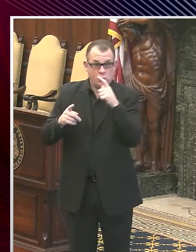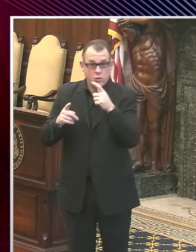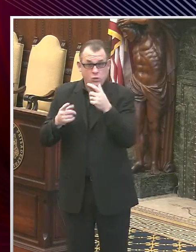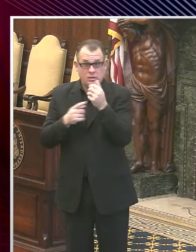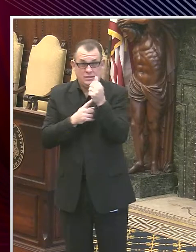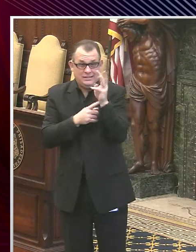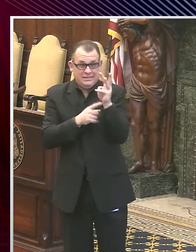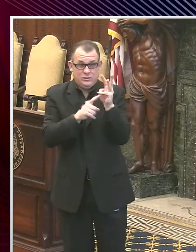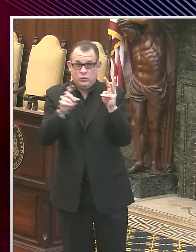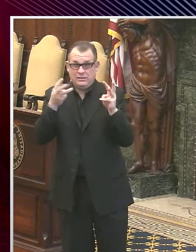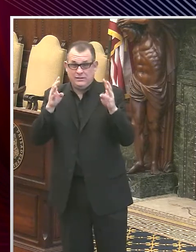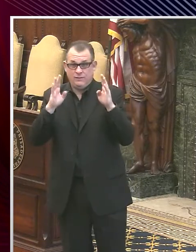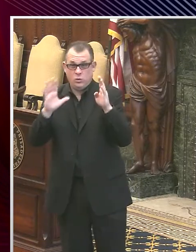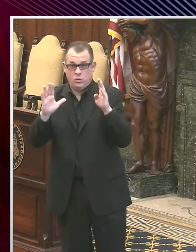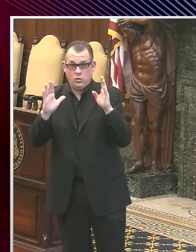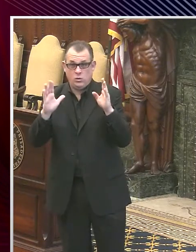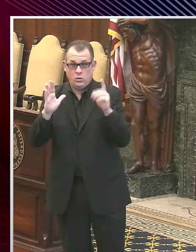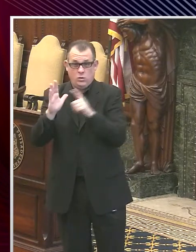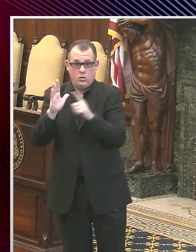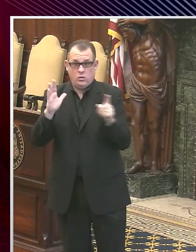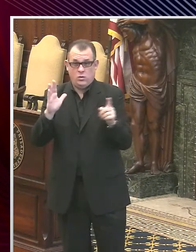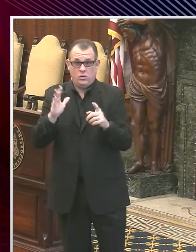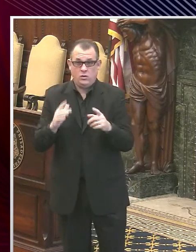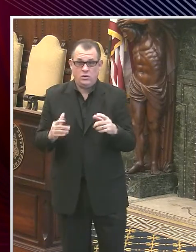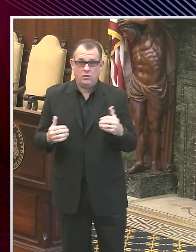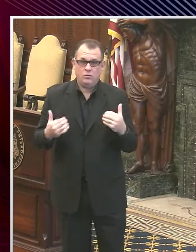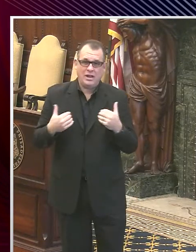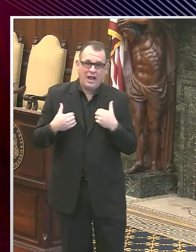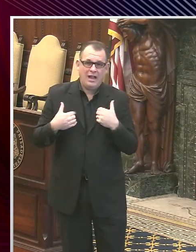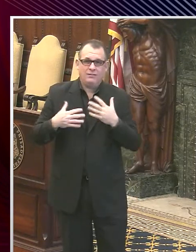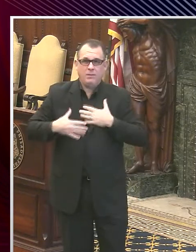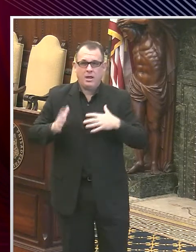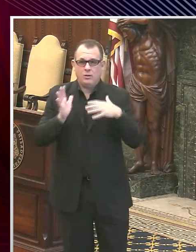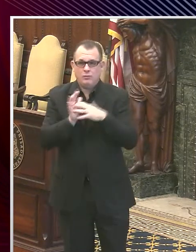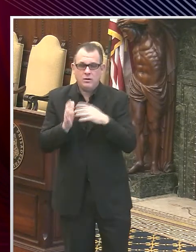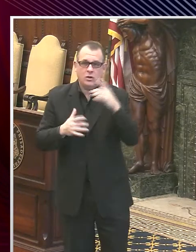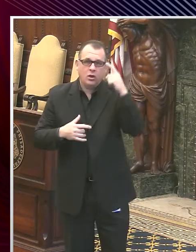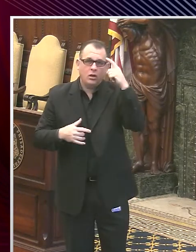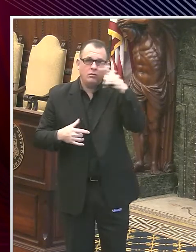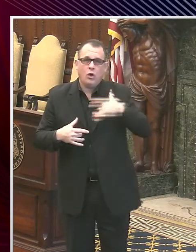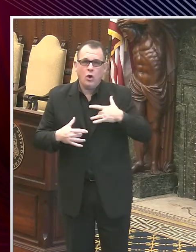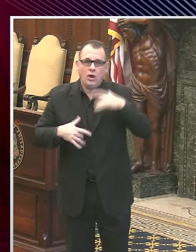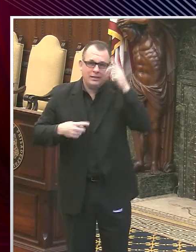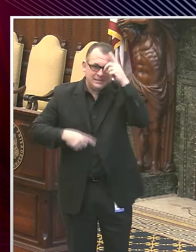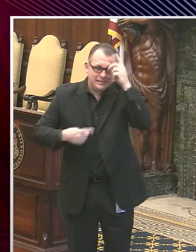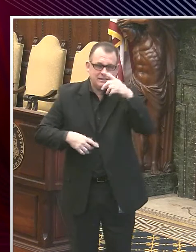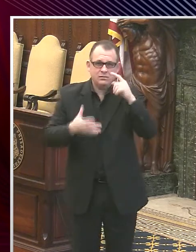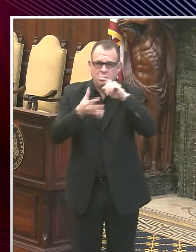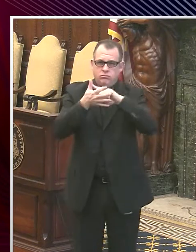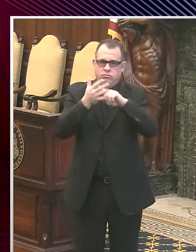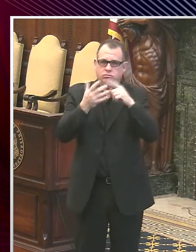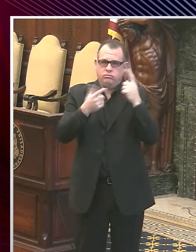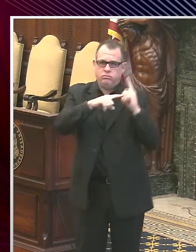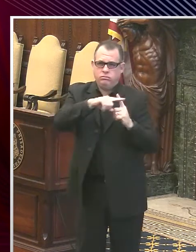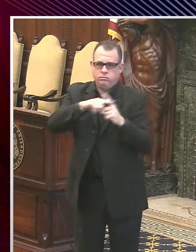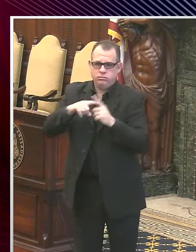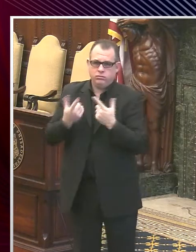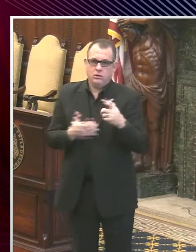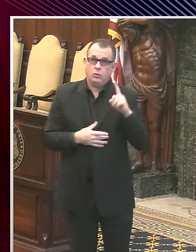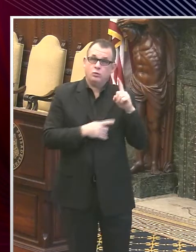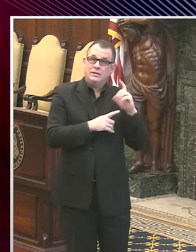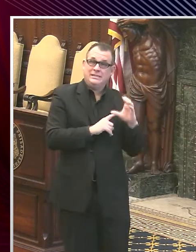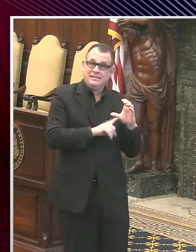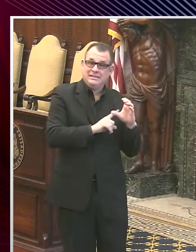people between the ages of 16 to 64 who have these high-risk medical conditions, like heart disease and diabetes. And then in